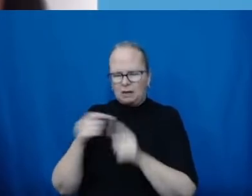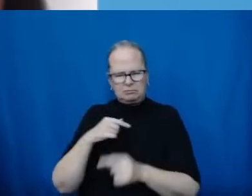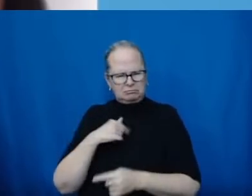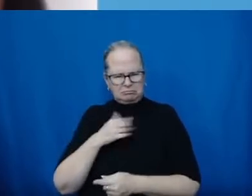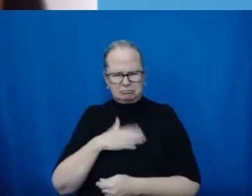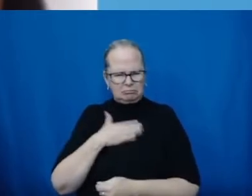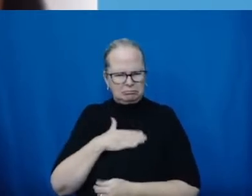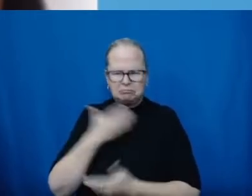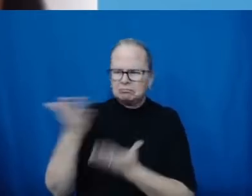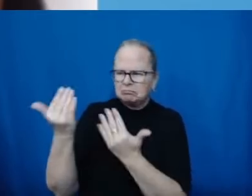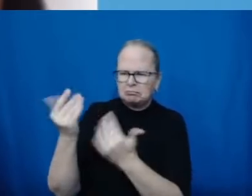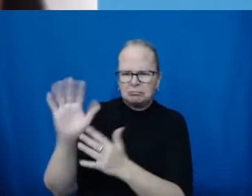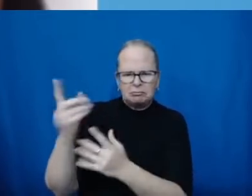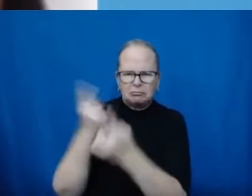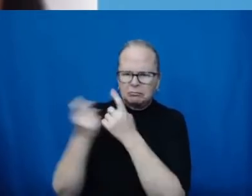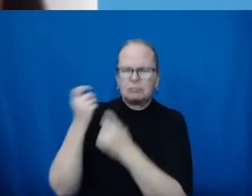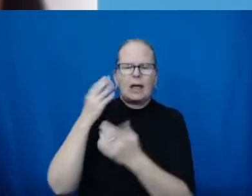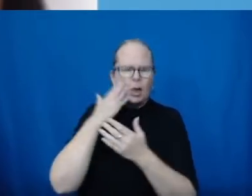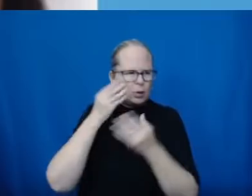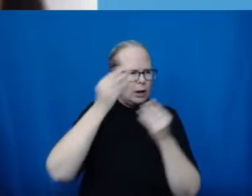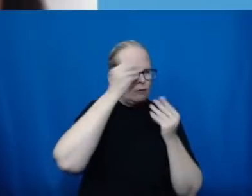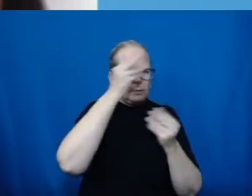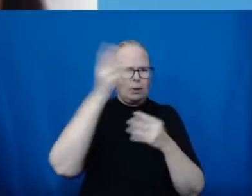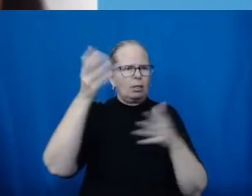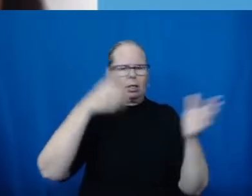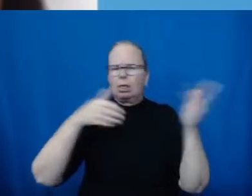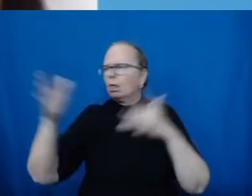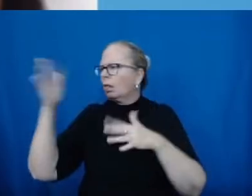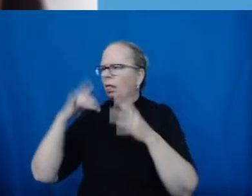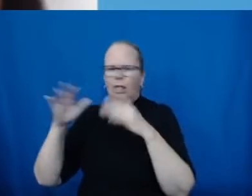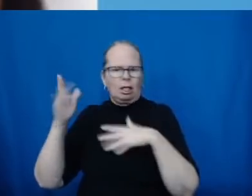believe. I've done a ton of research. I'm happy to talk to you. If you're making